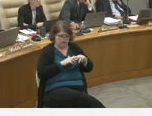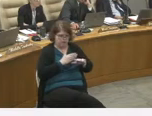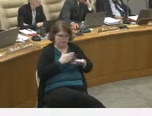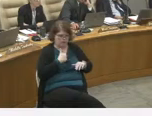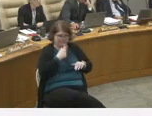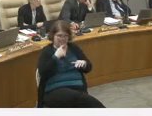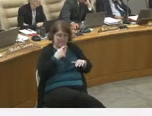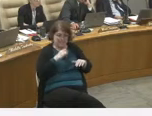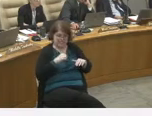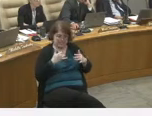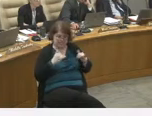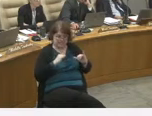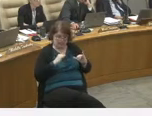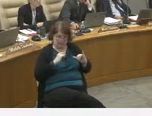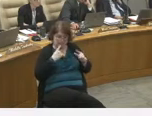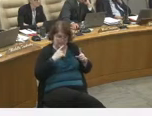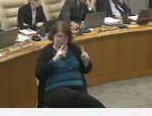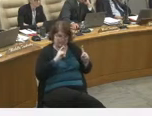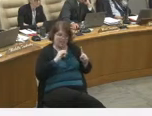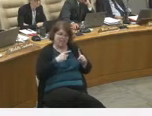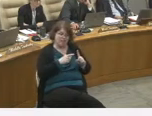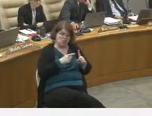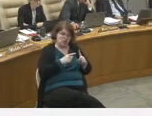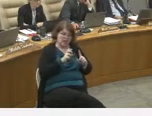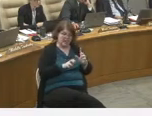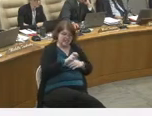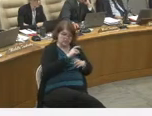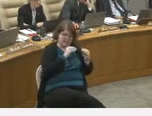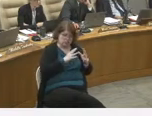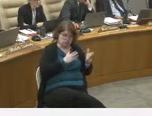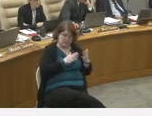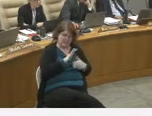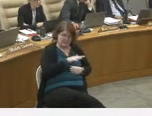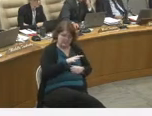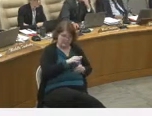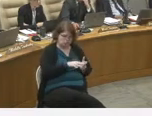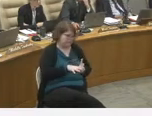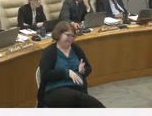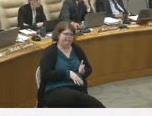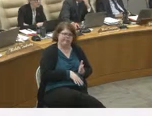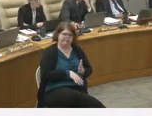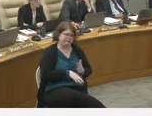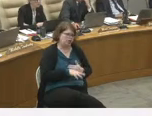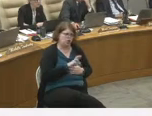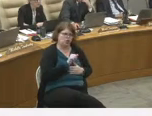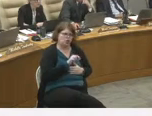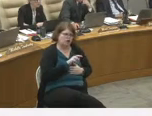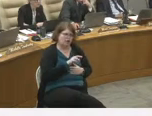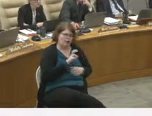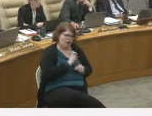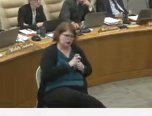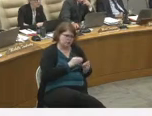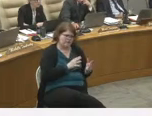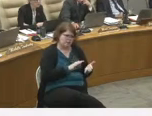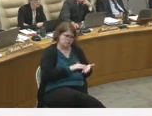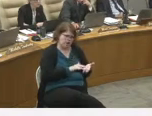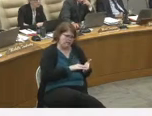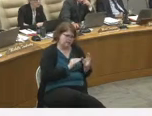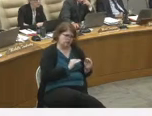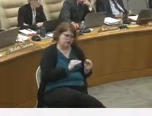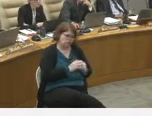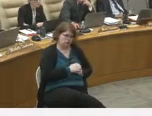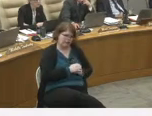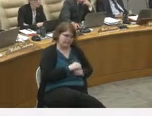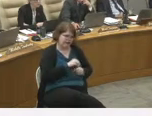you are a provider an itinerant teacher serving 55 students it's going to be very very difficult to provide Braille instruction as an example